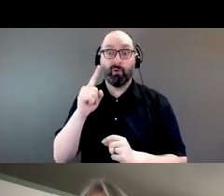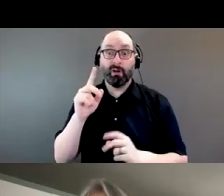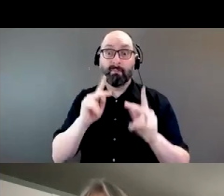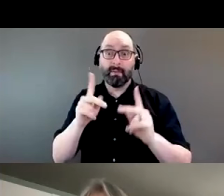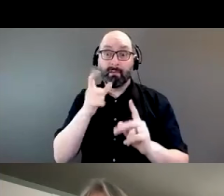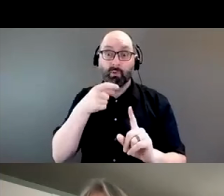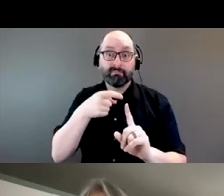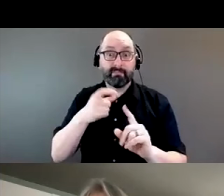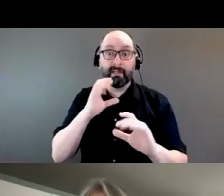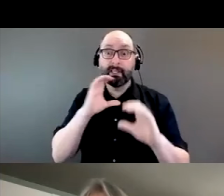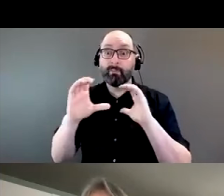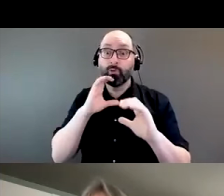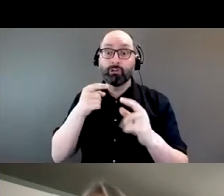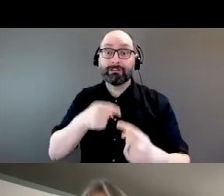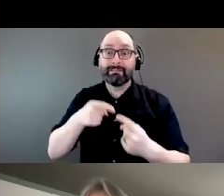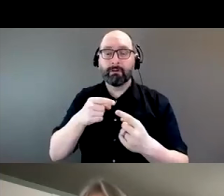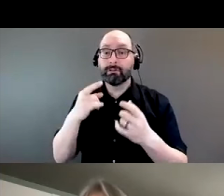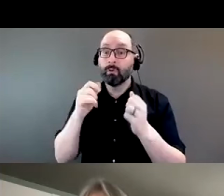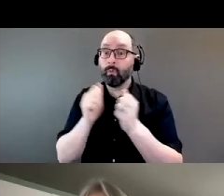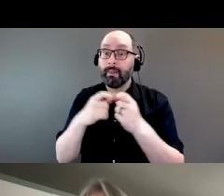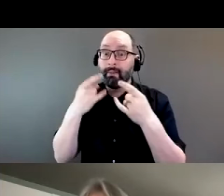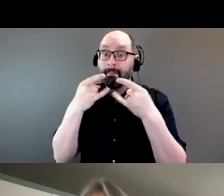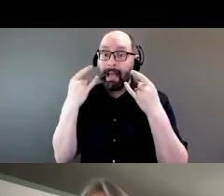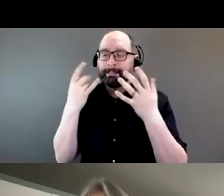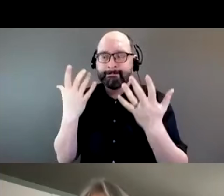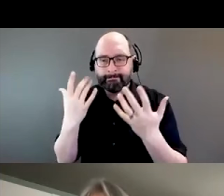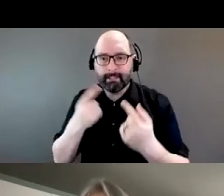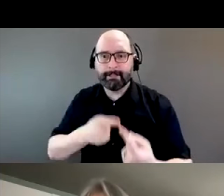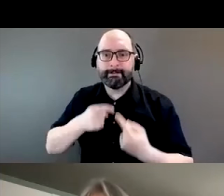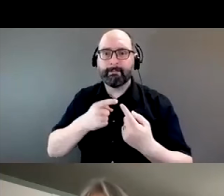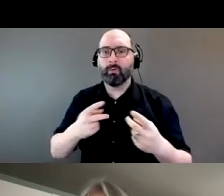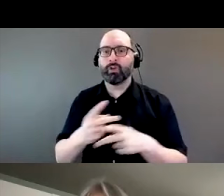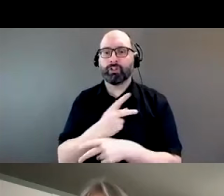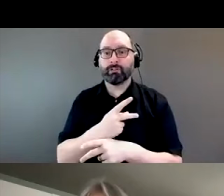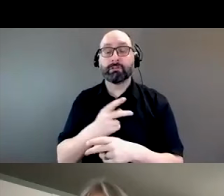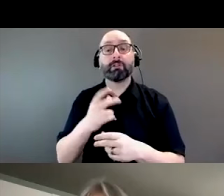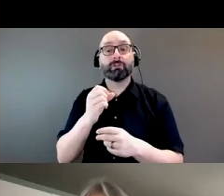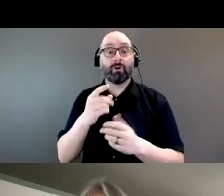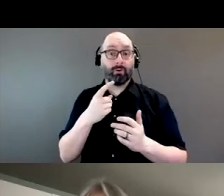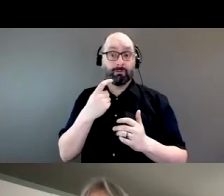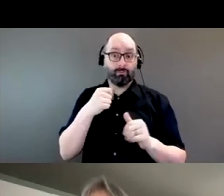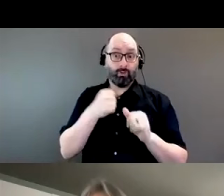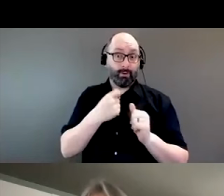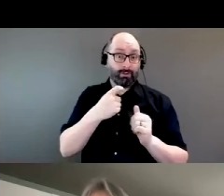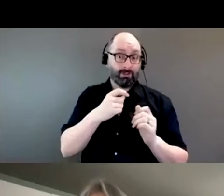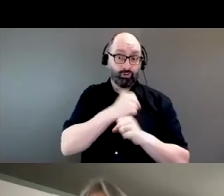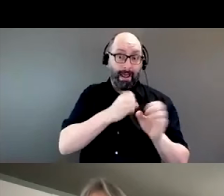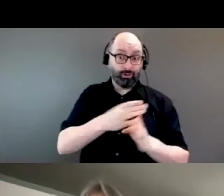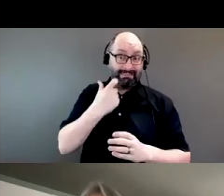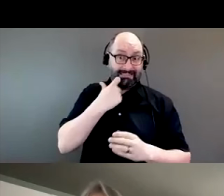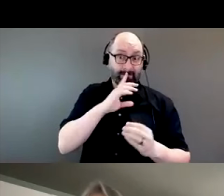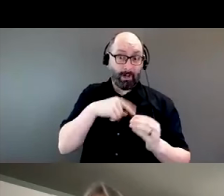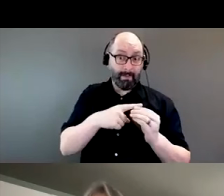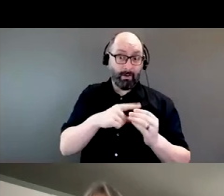have communication difficulties. So I would recommend keeping in mind the strategies that I talked about to help with